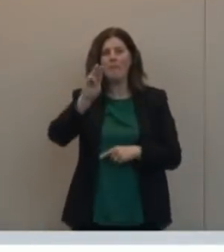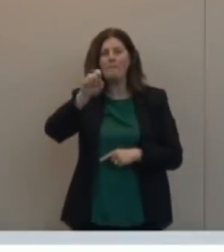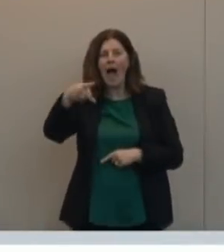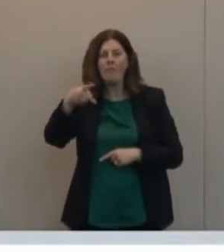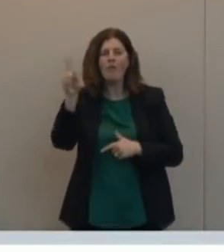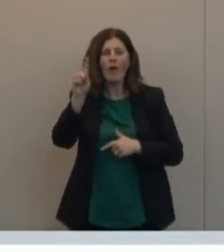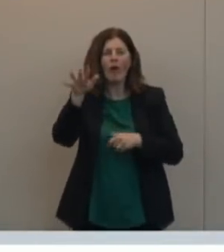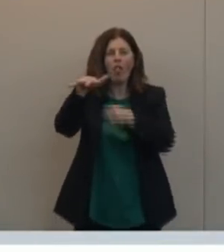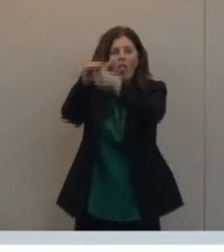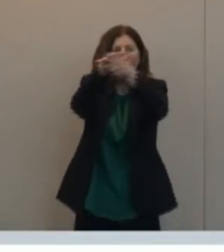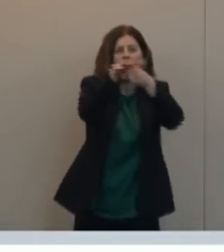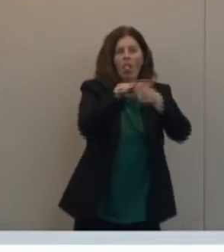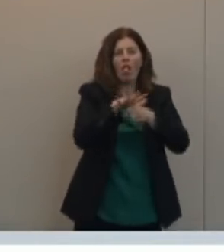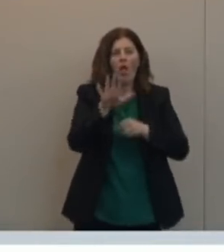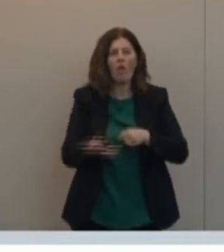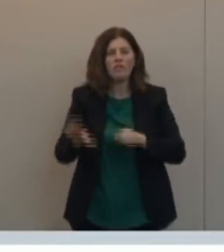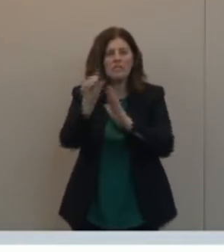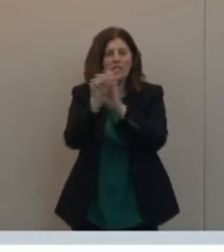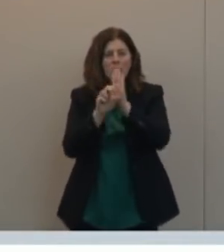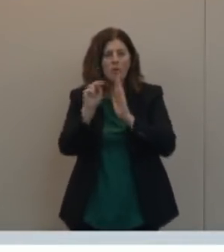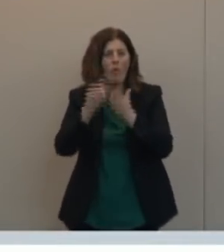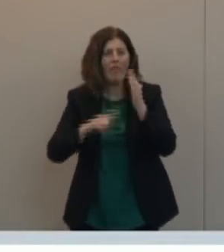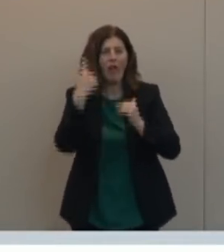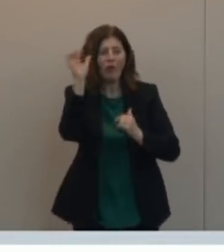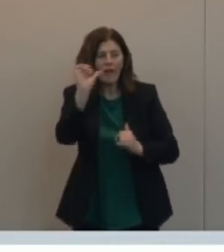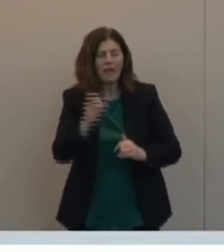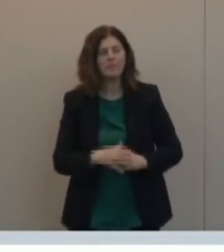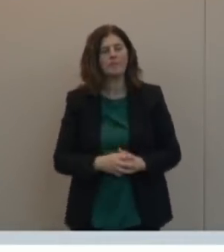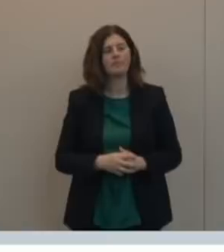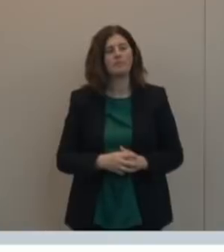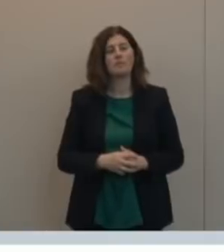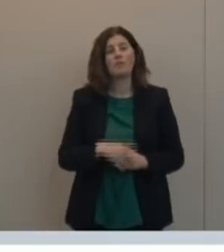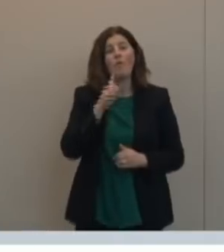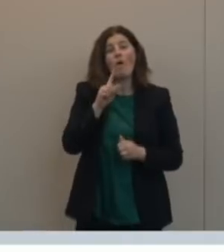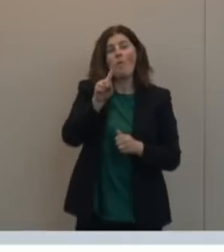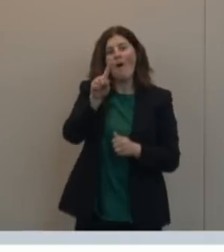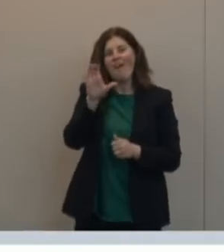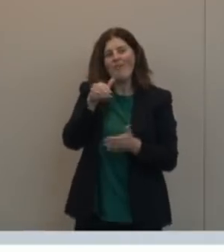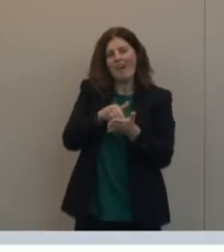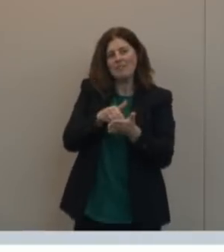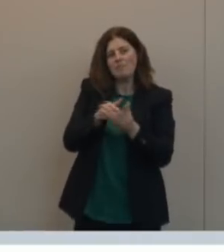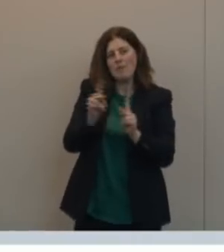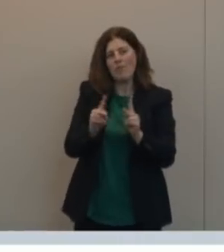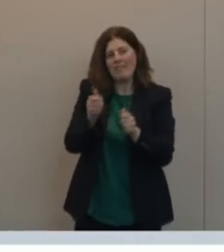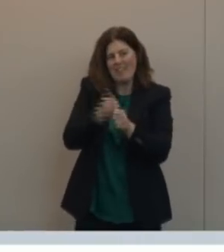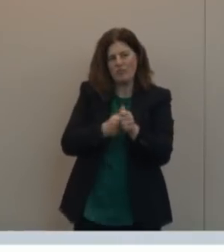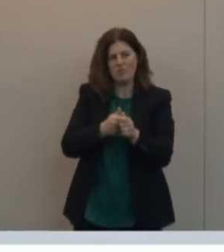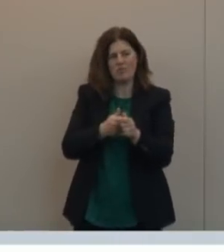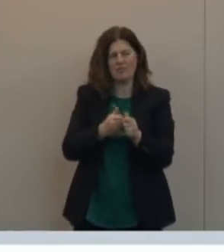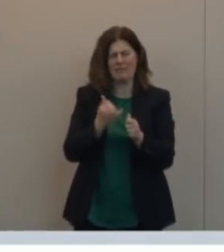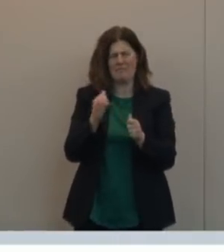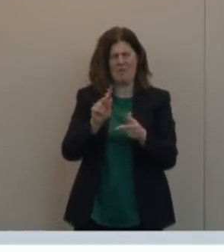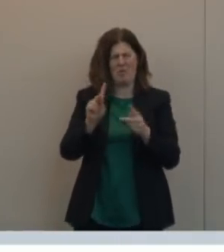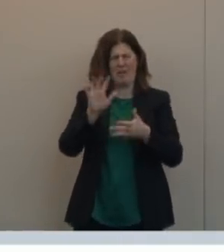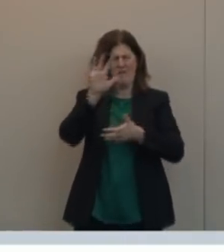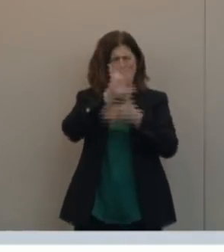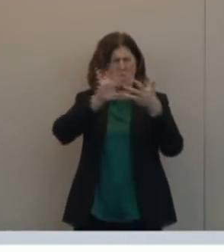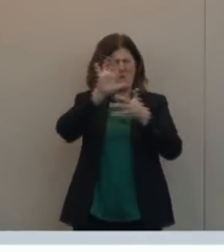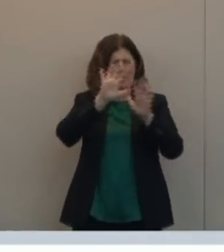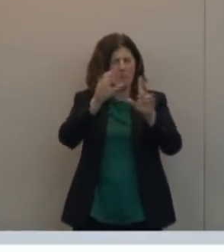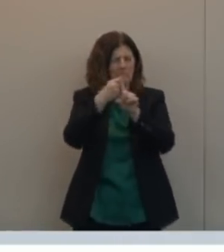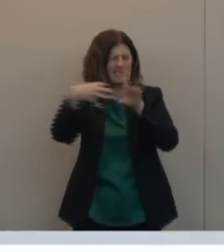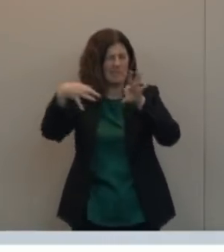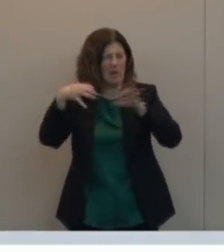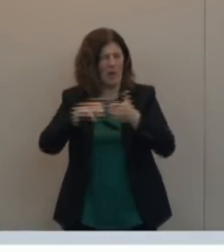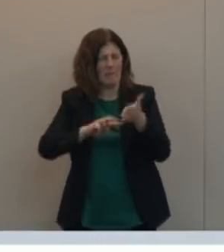distribution of COVID cases per 100,000 people I think I confused people a little bit last time, so let me